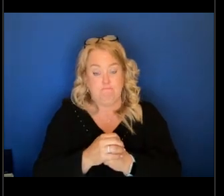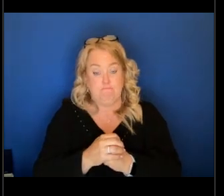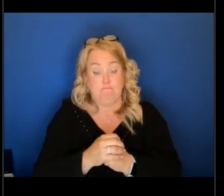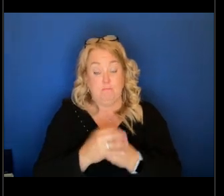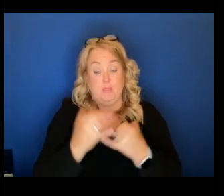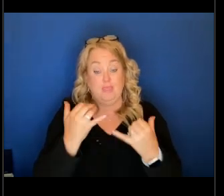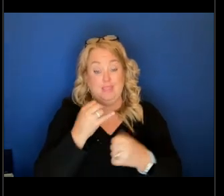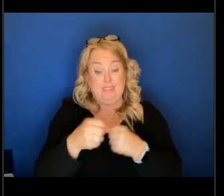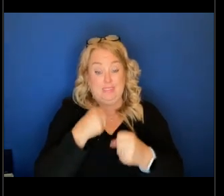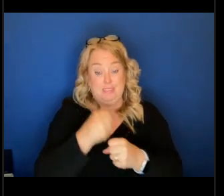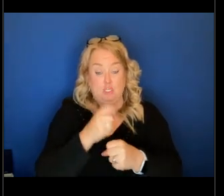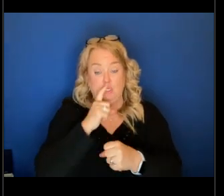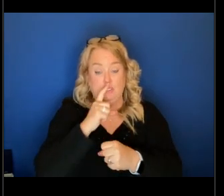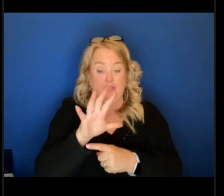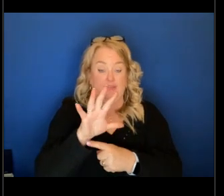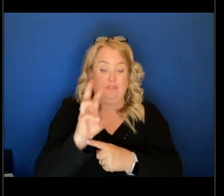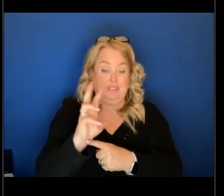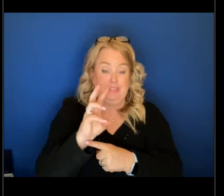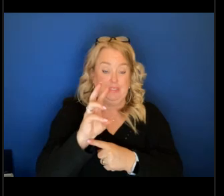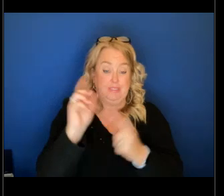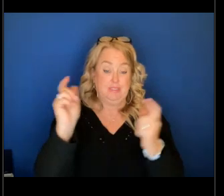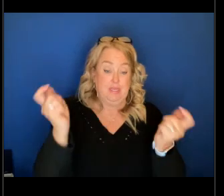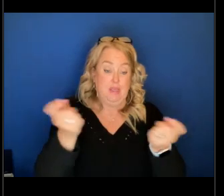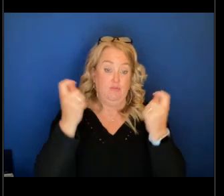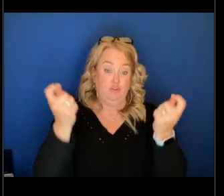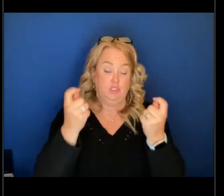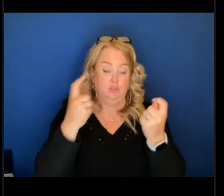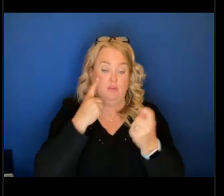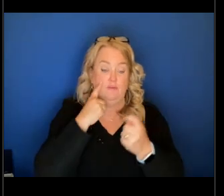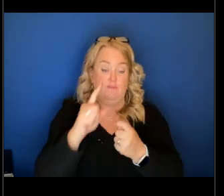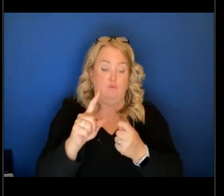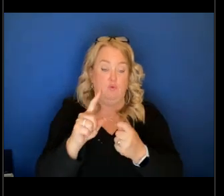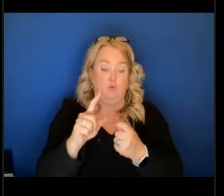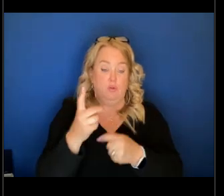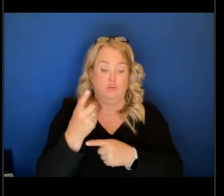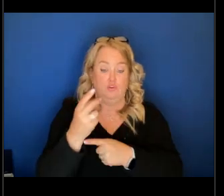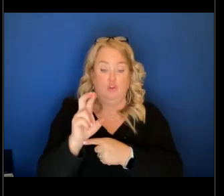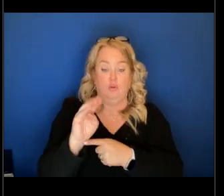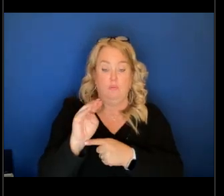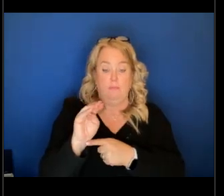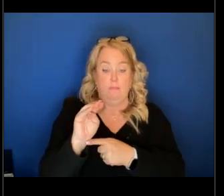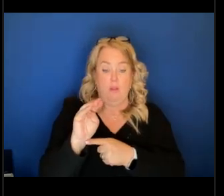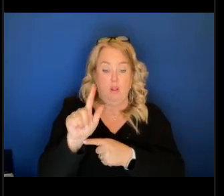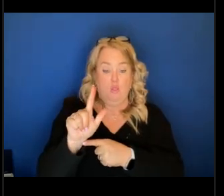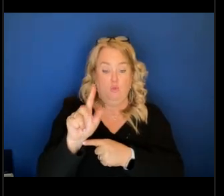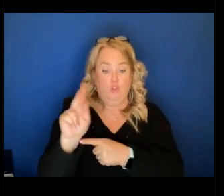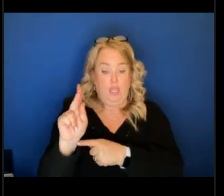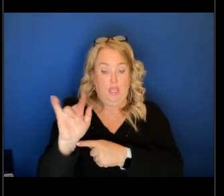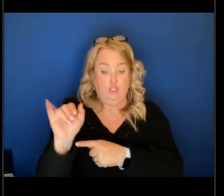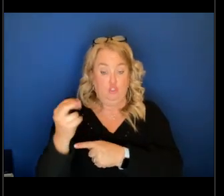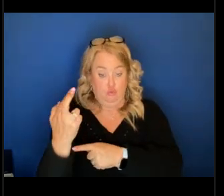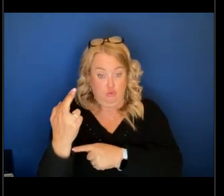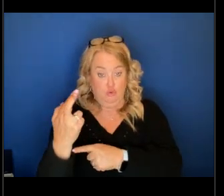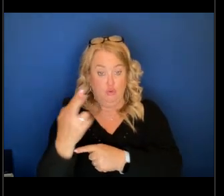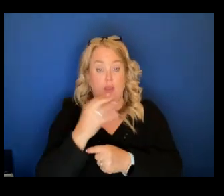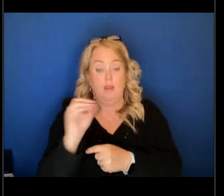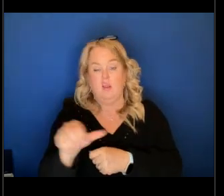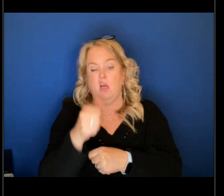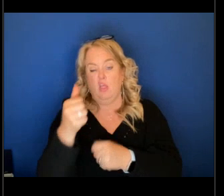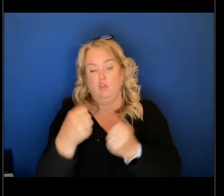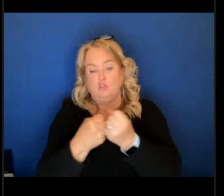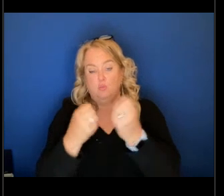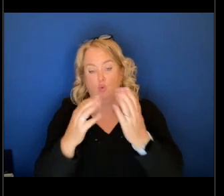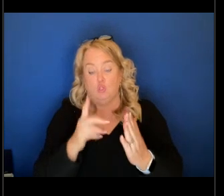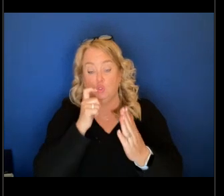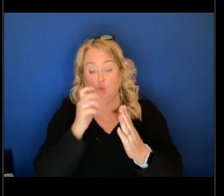This year marks the 56th anniversary of the efforts of Dr. Martin Luther King Jr. and other supporters